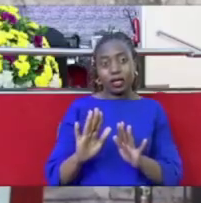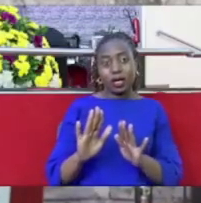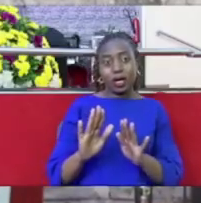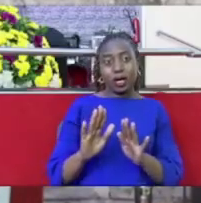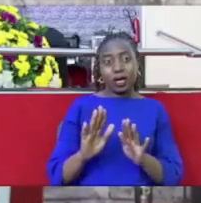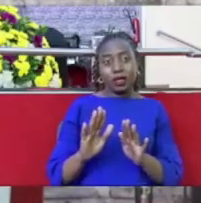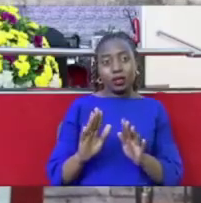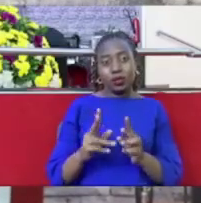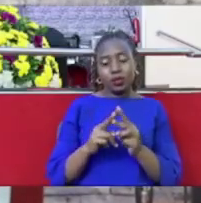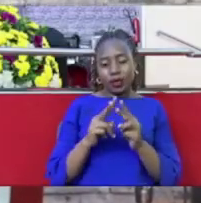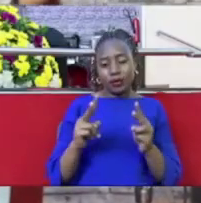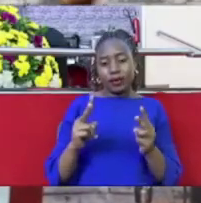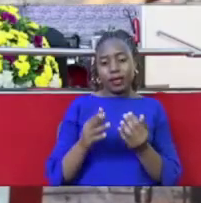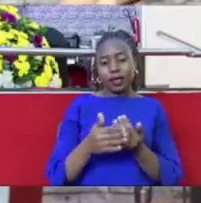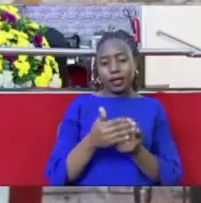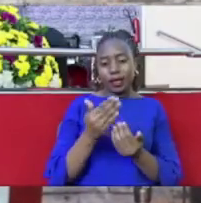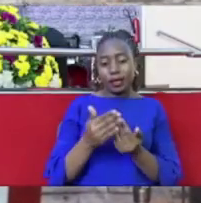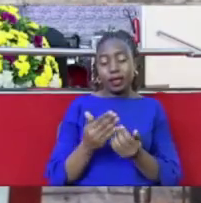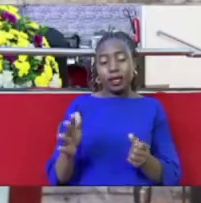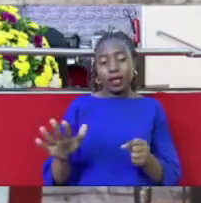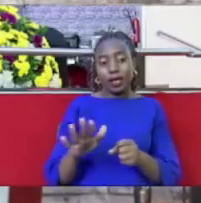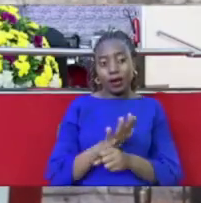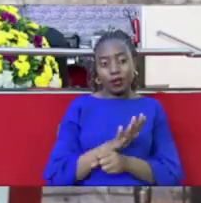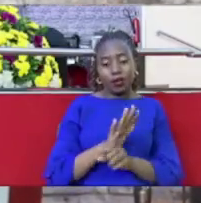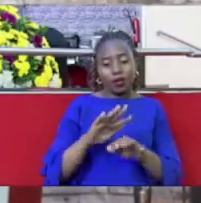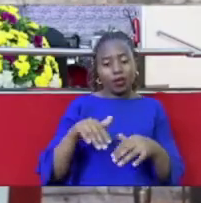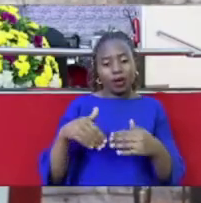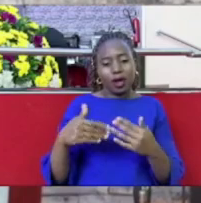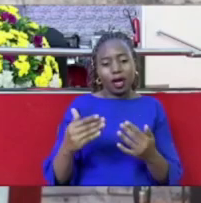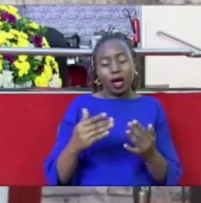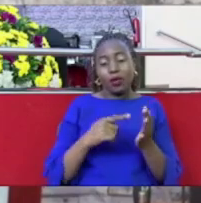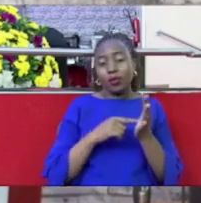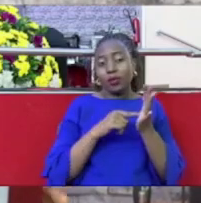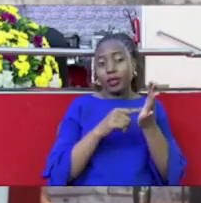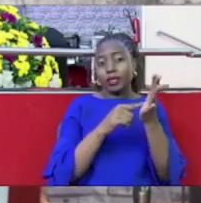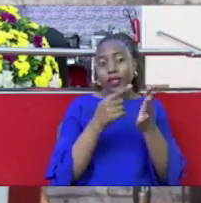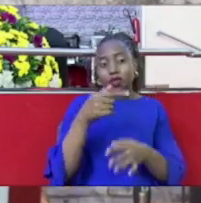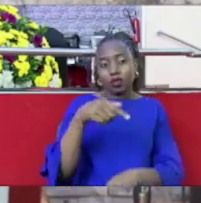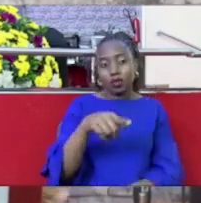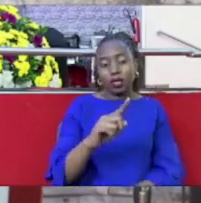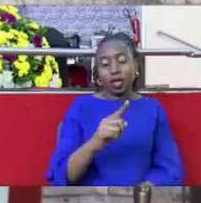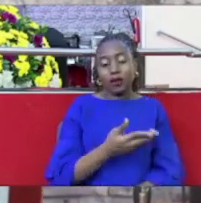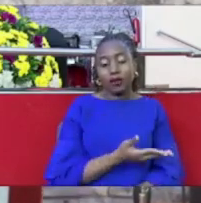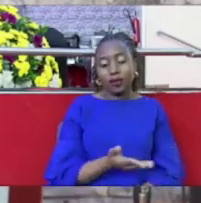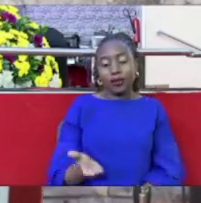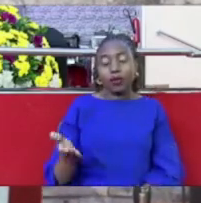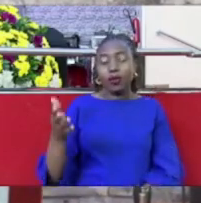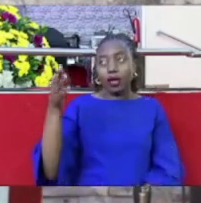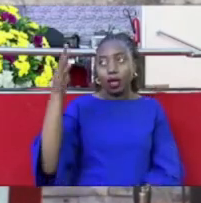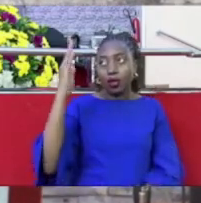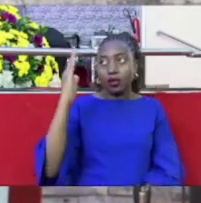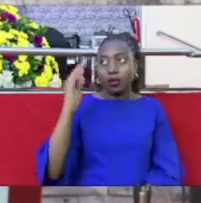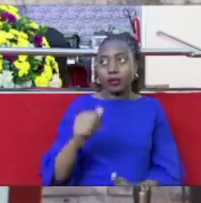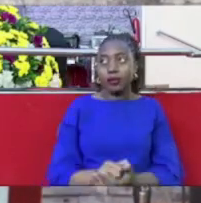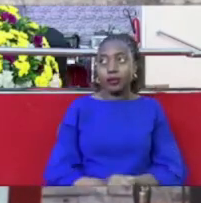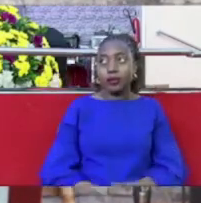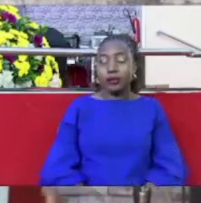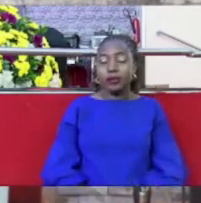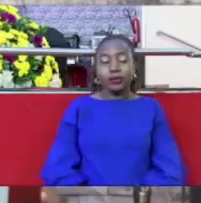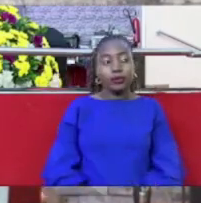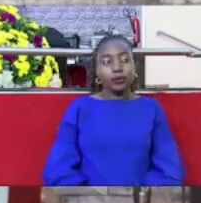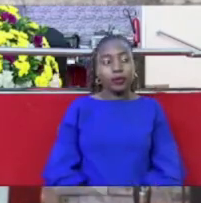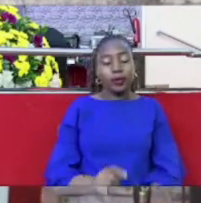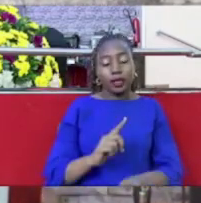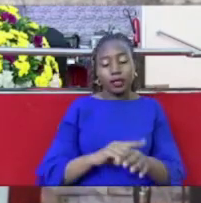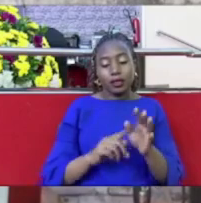sababu naamini ni muhimu on how we present ourselves before the Lord. Huwa mwangalifu jinsi ambazo tunajiwakilisha mbele zake Mungu. In